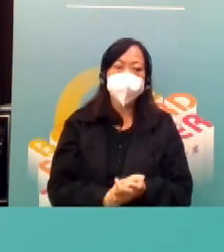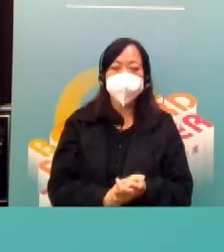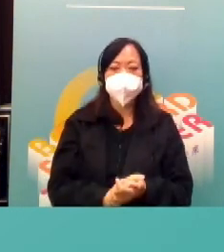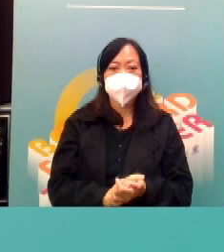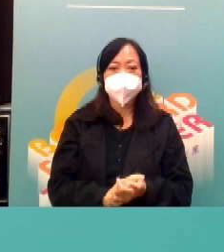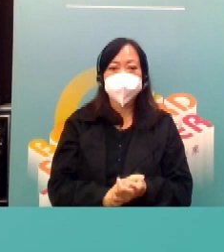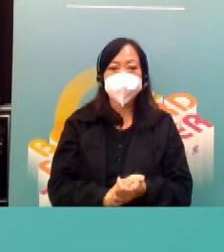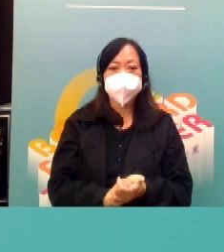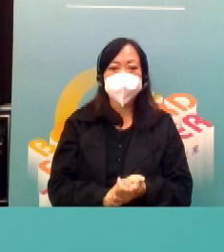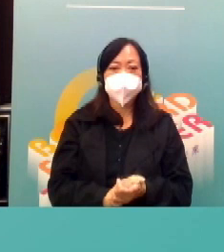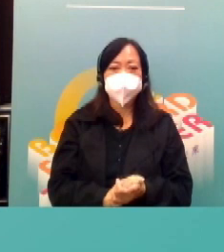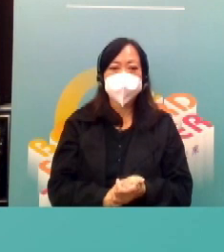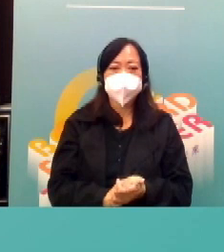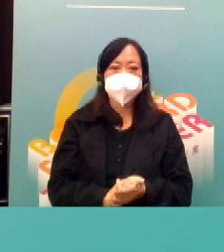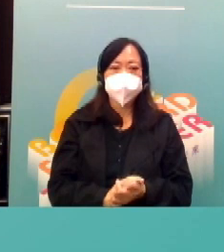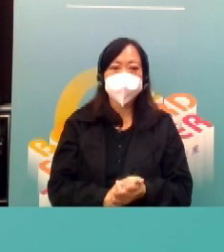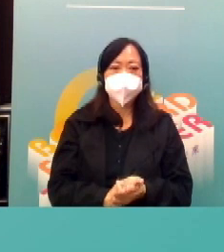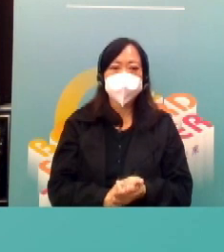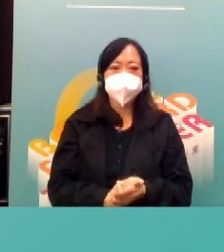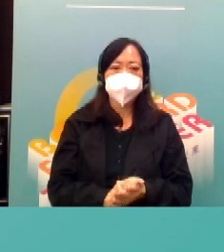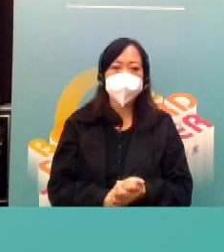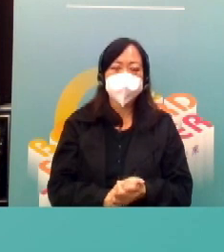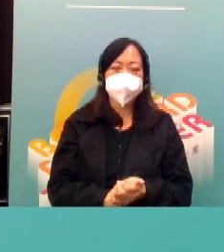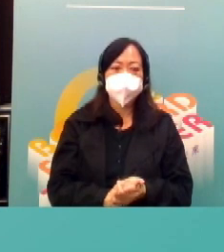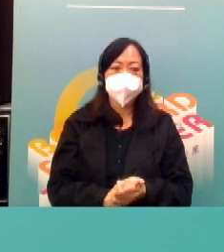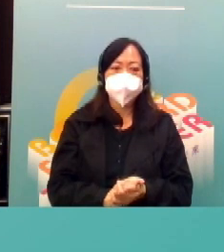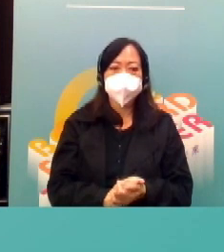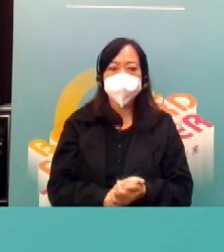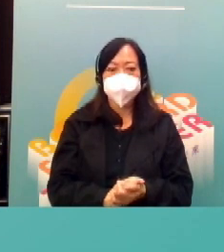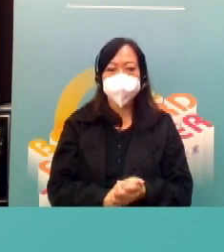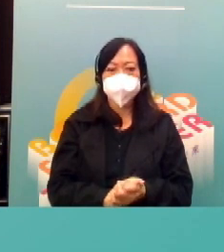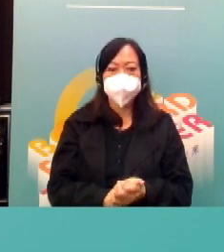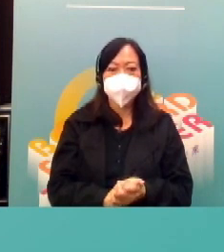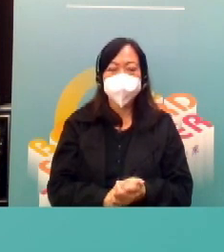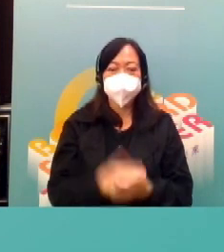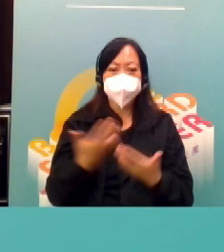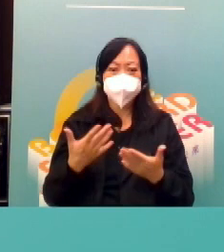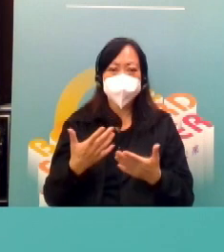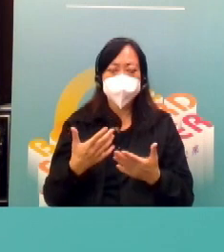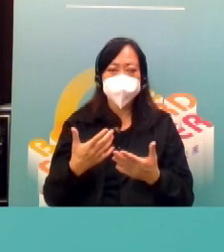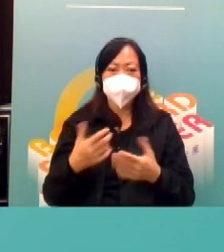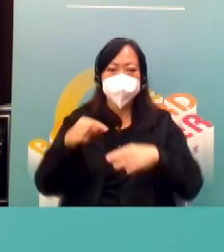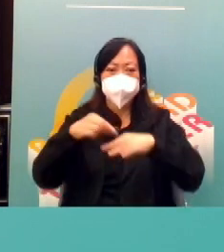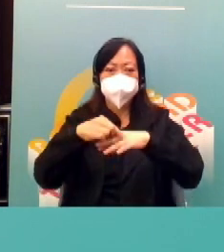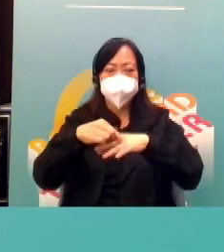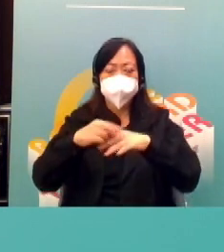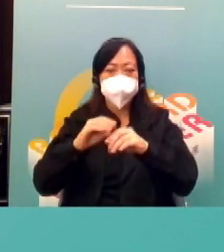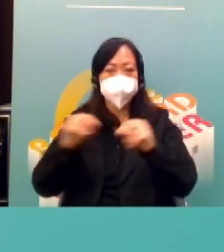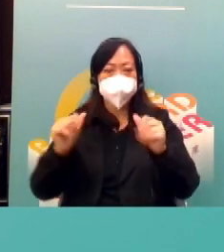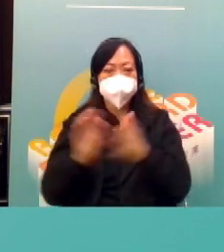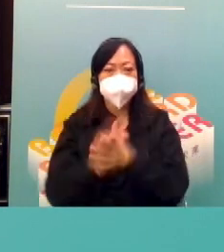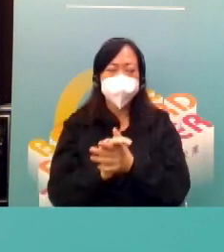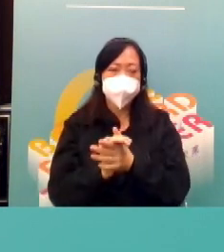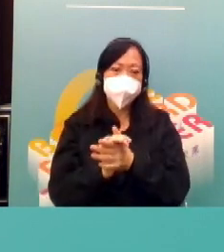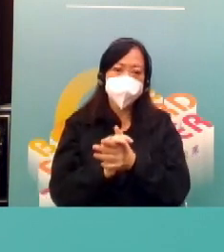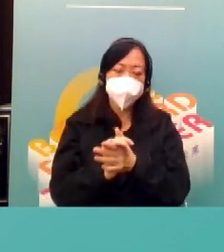blended finance to work is to have that common objective. Now, you may have private investors, governments, philanthropists coming together in a blended finance